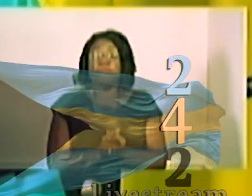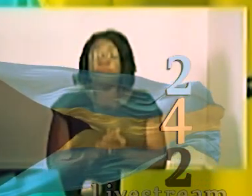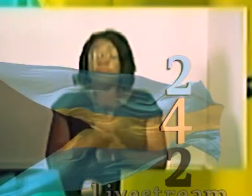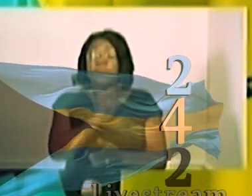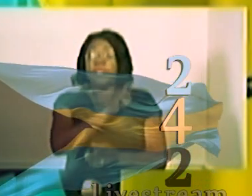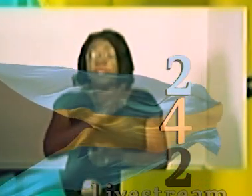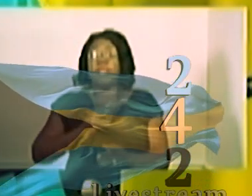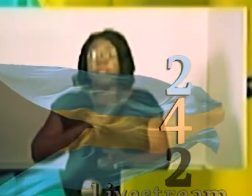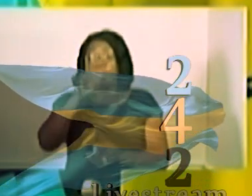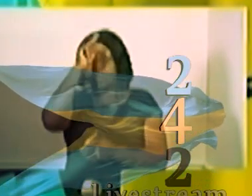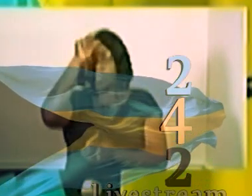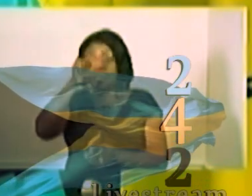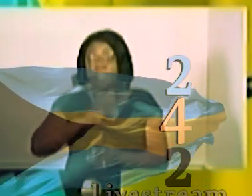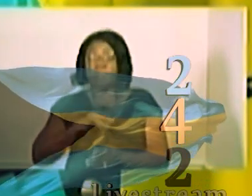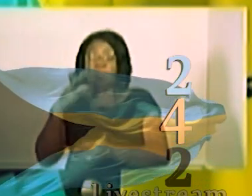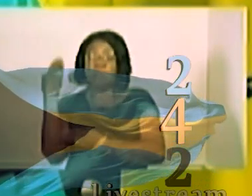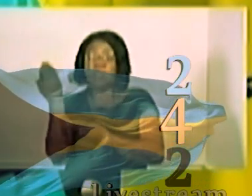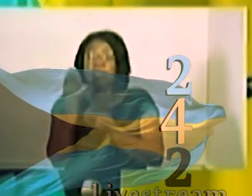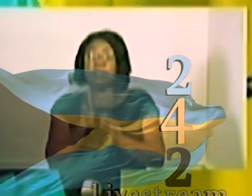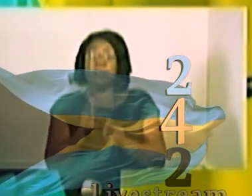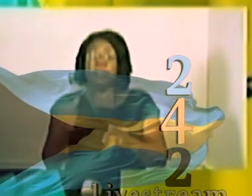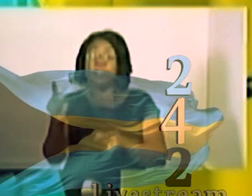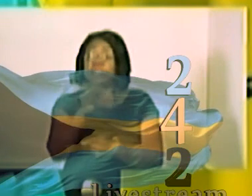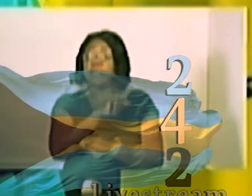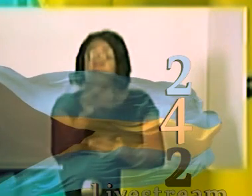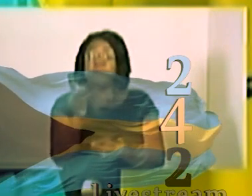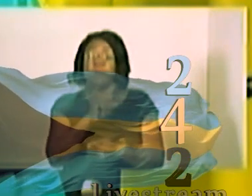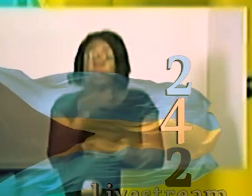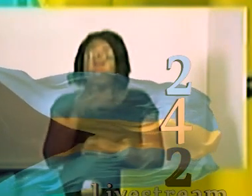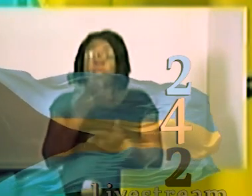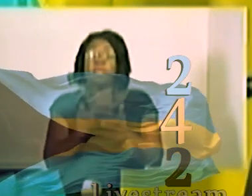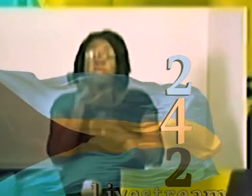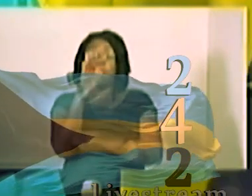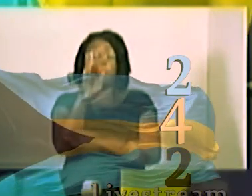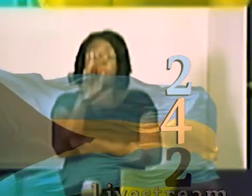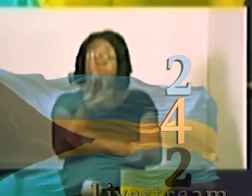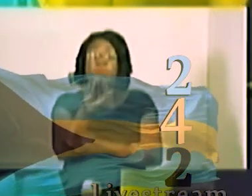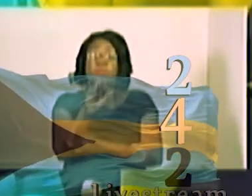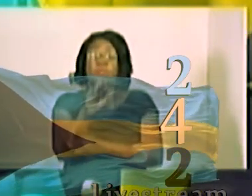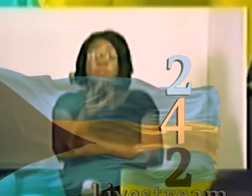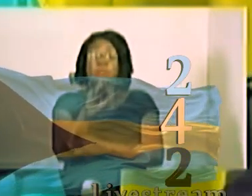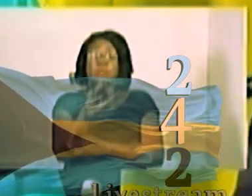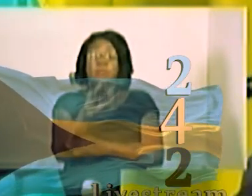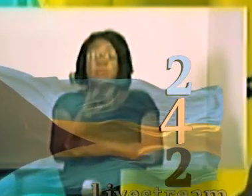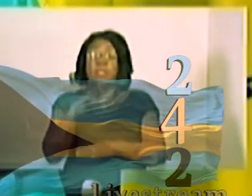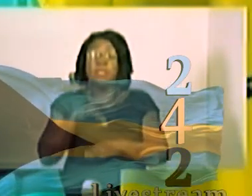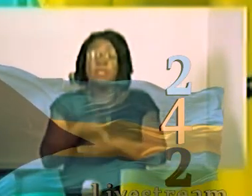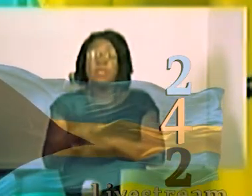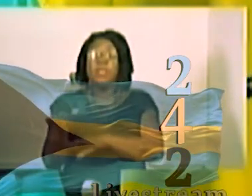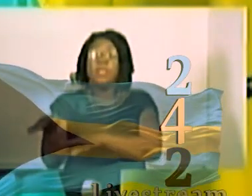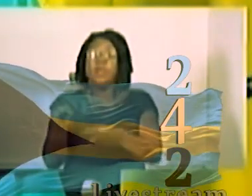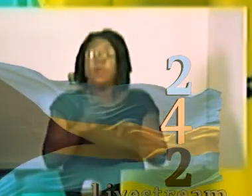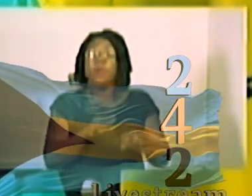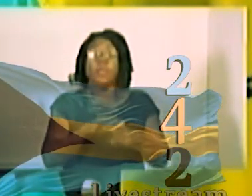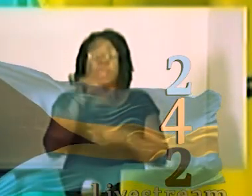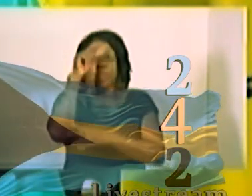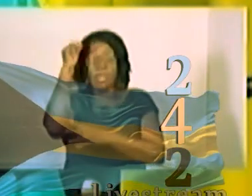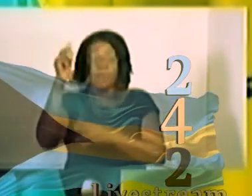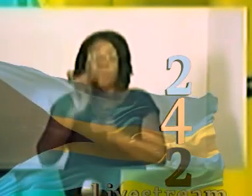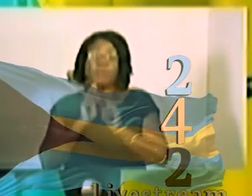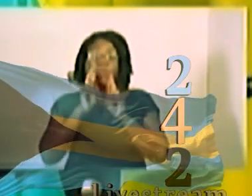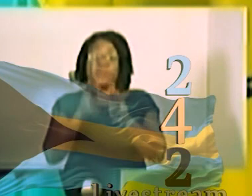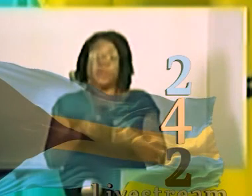Ladies and gentlemen, Bahamians everywhere, good afternoon. Early on in the government's response to